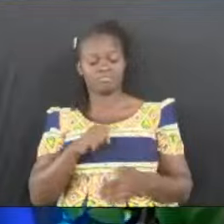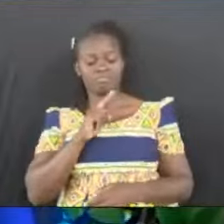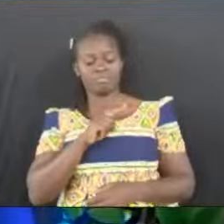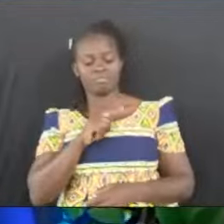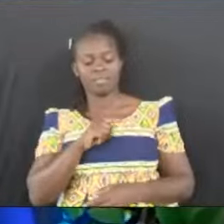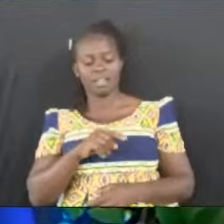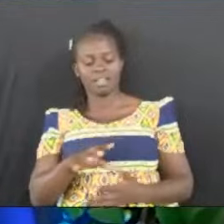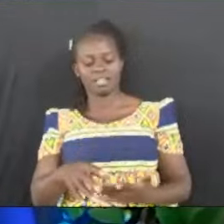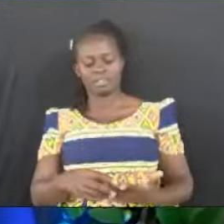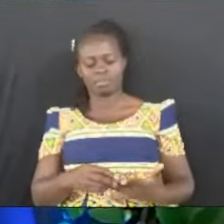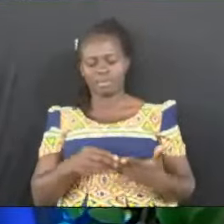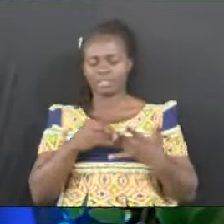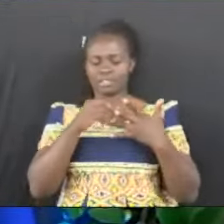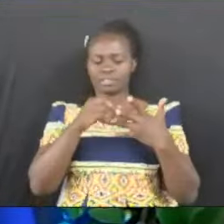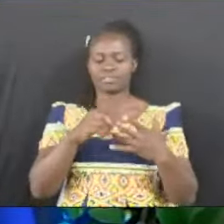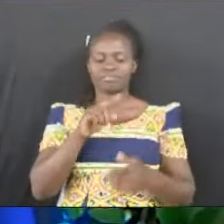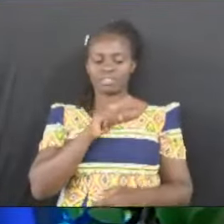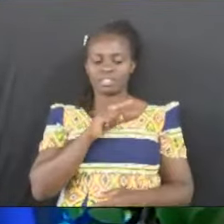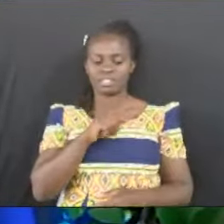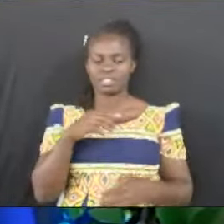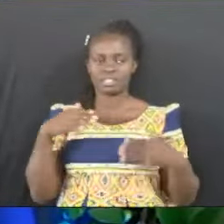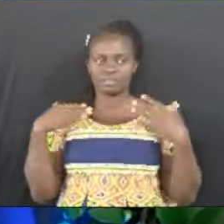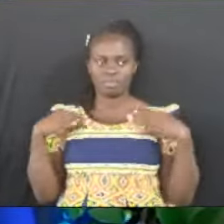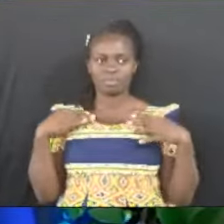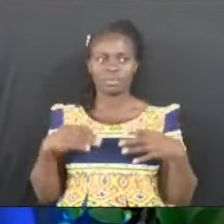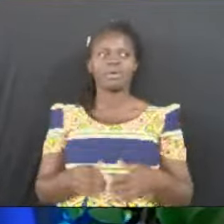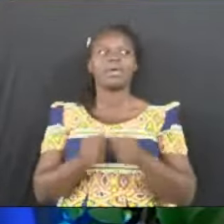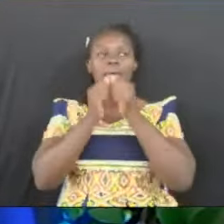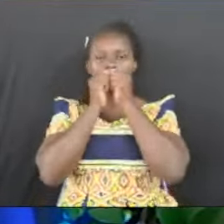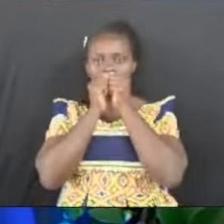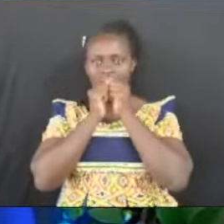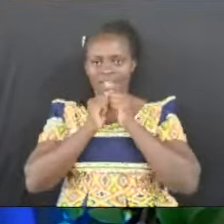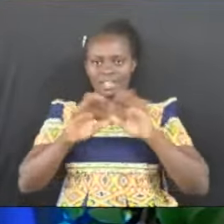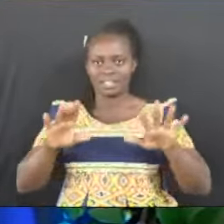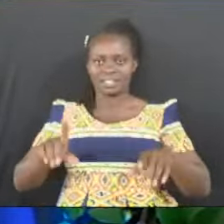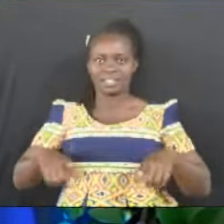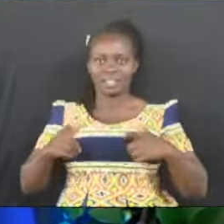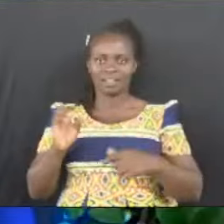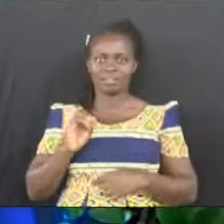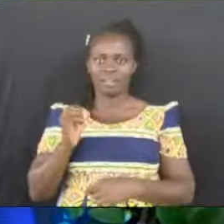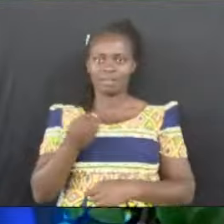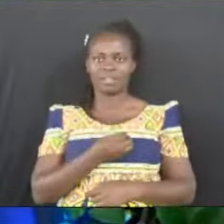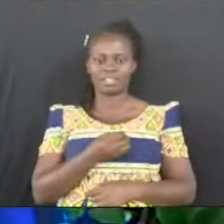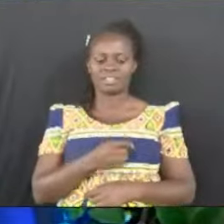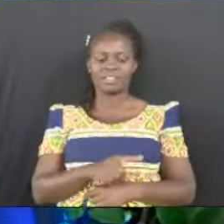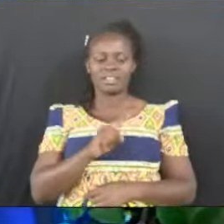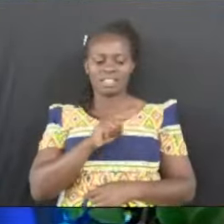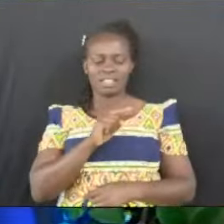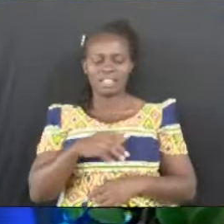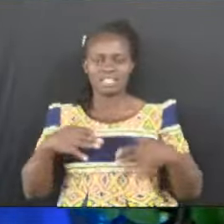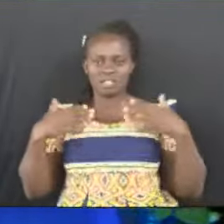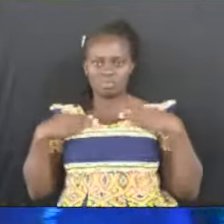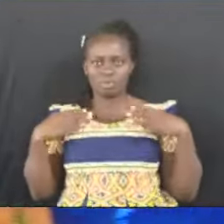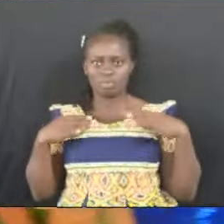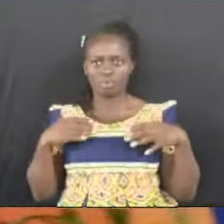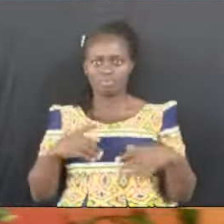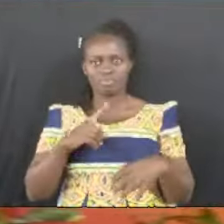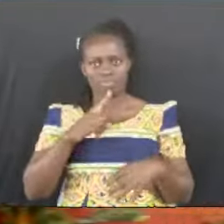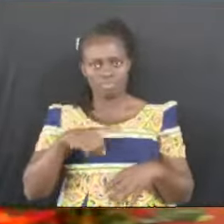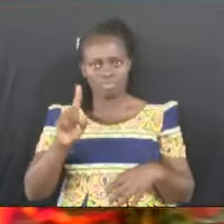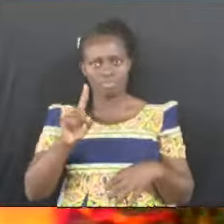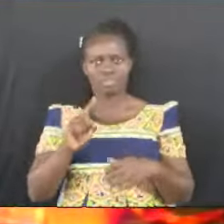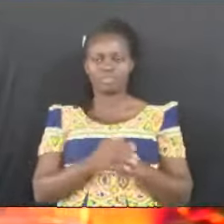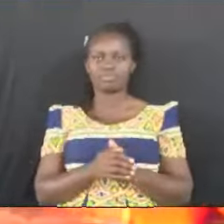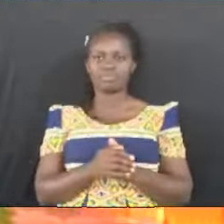people really bless our lives. They are polite, they